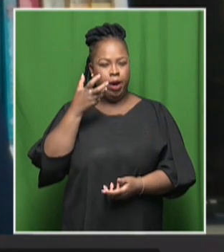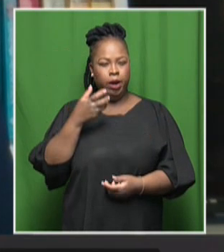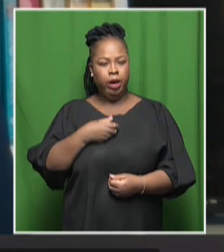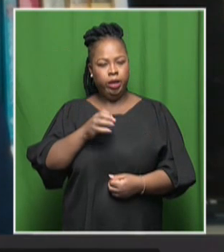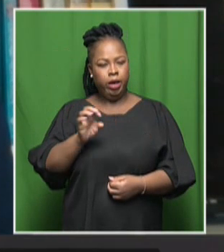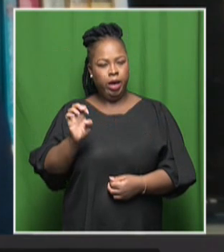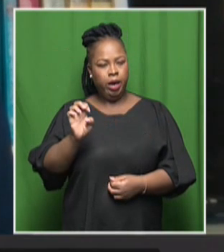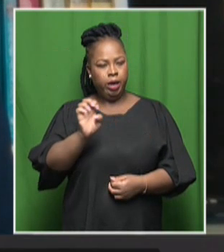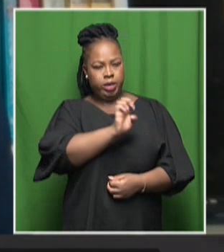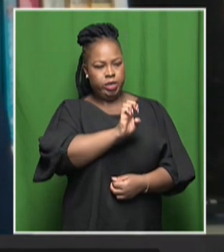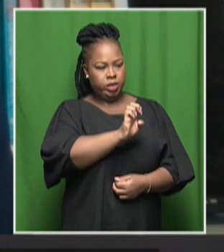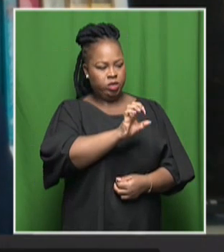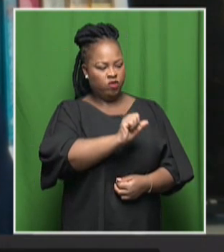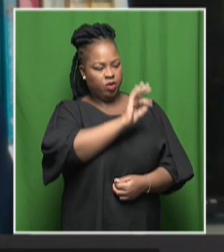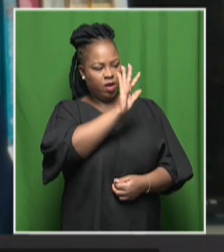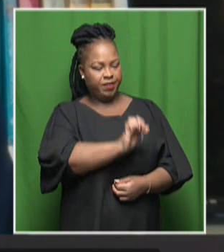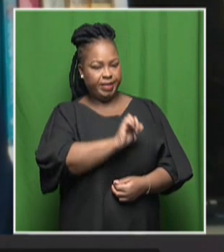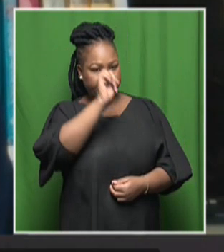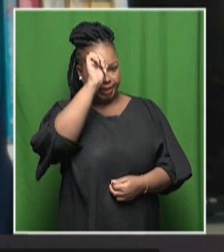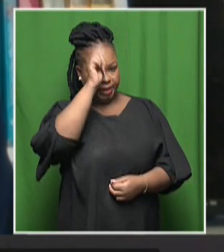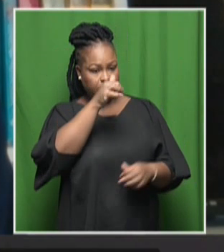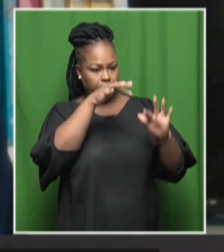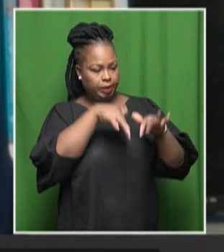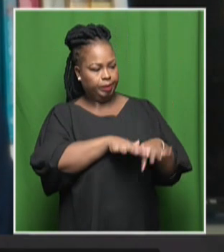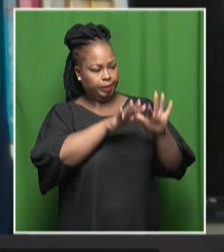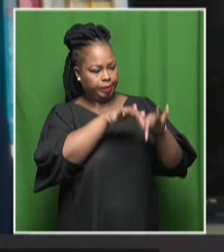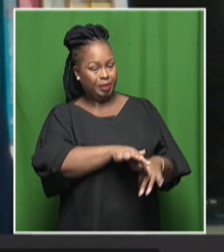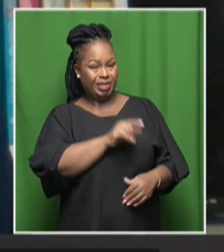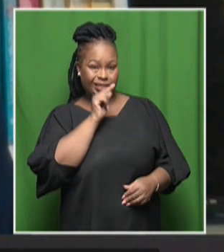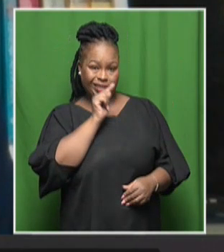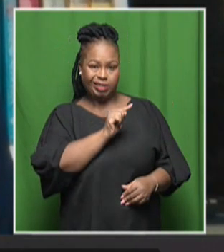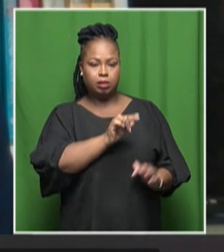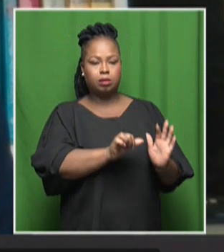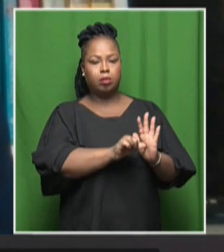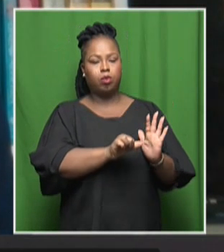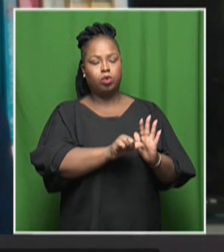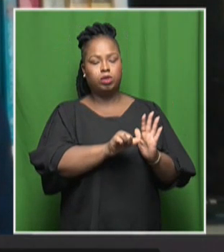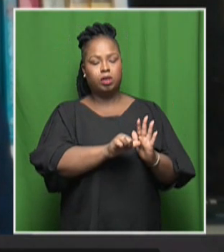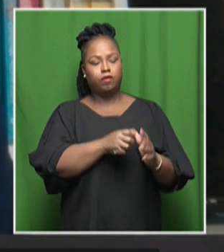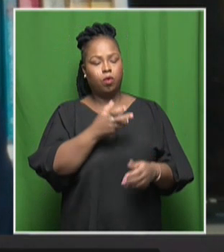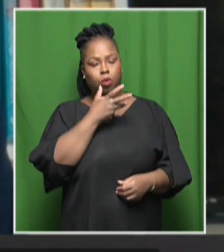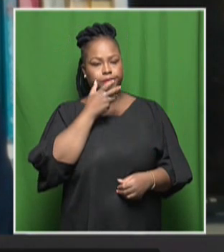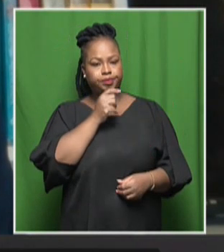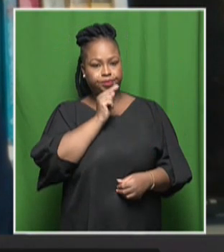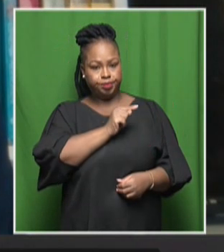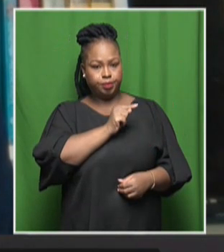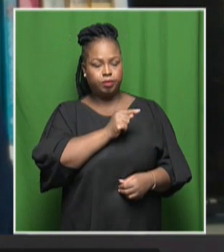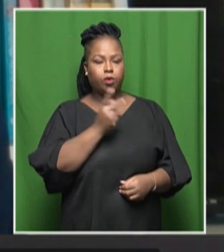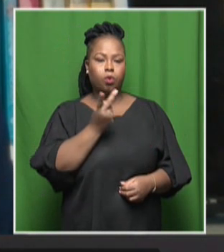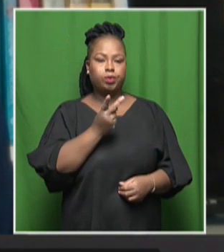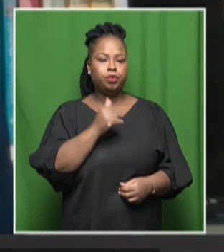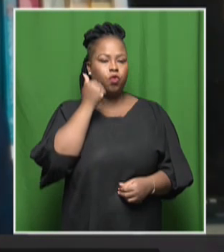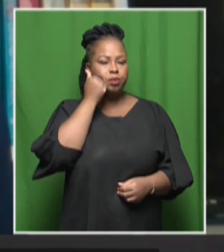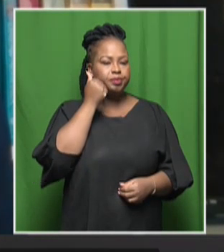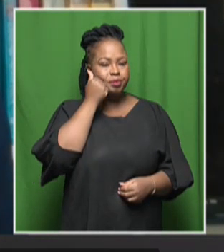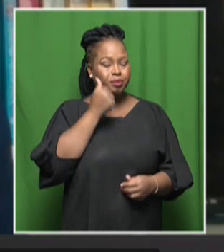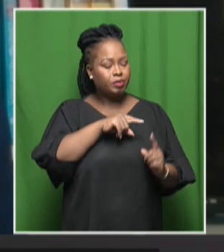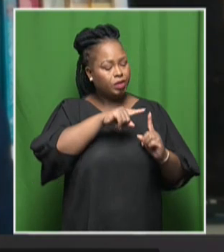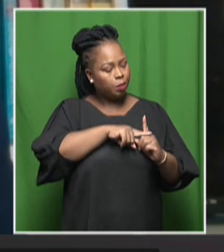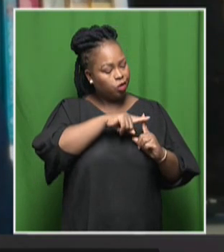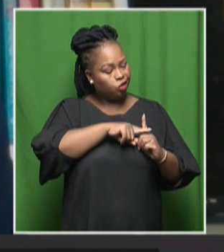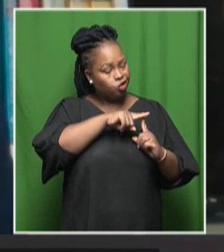Africa, is of course an important source of moisture for weather systems. And the sea surface temperatures in the ocean are